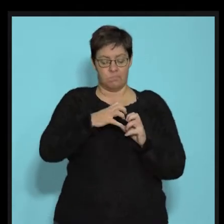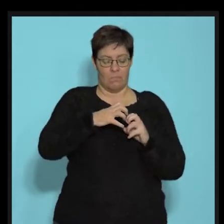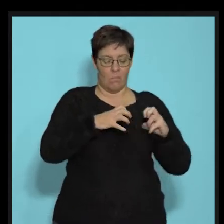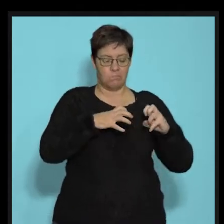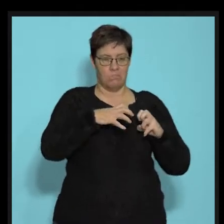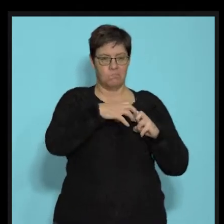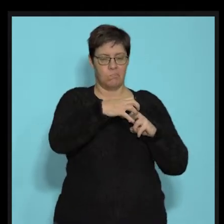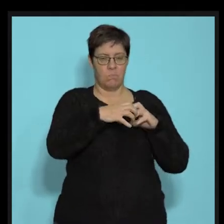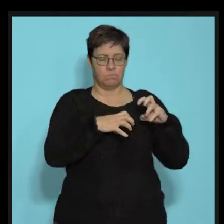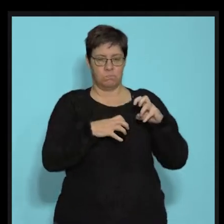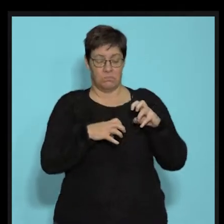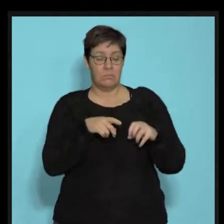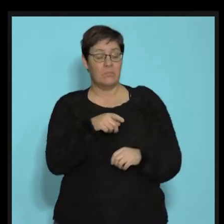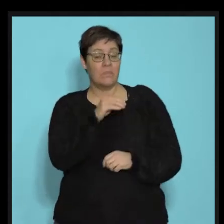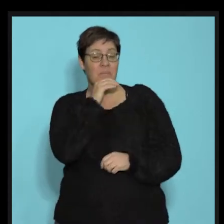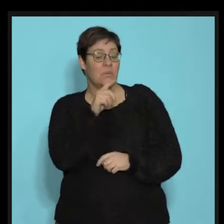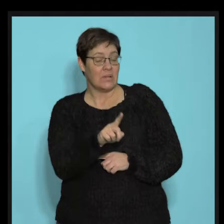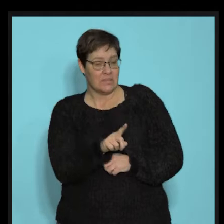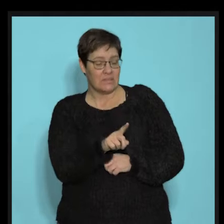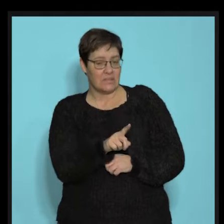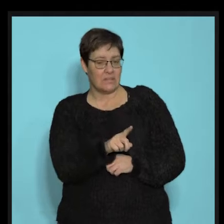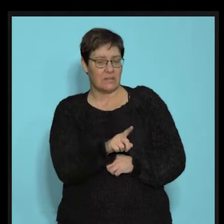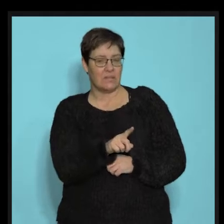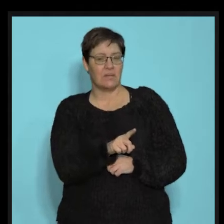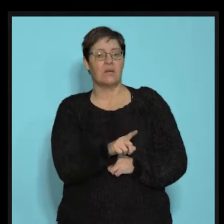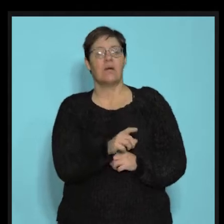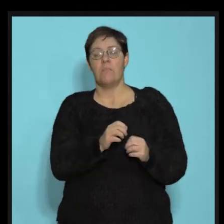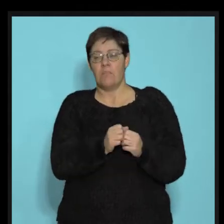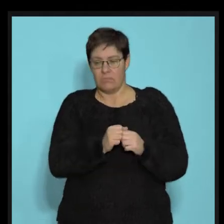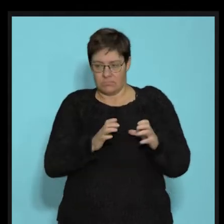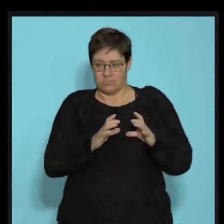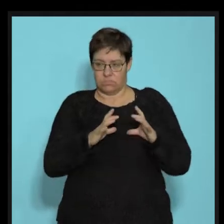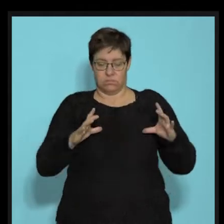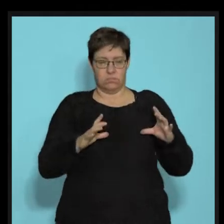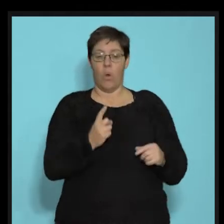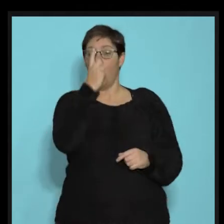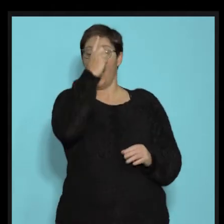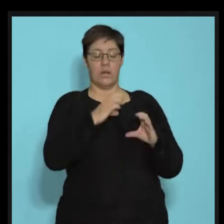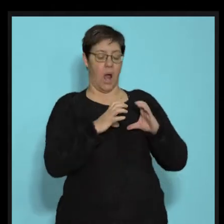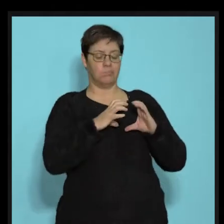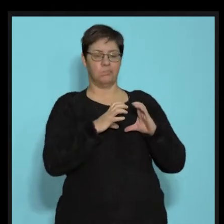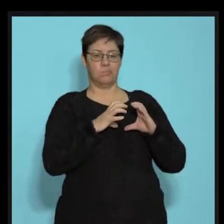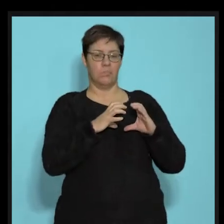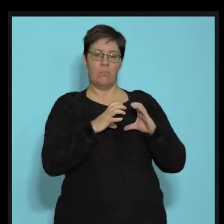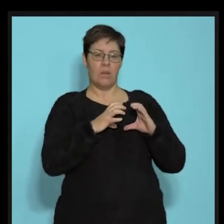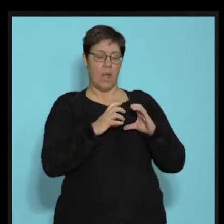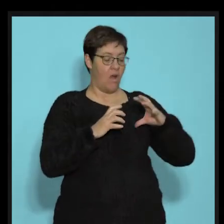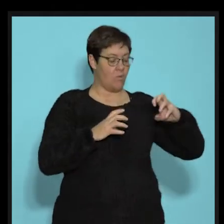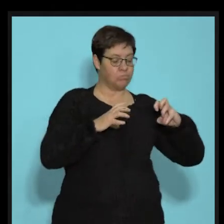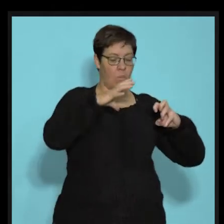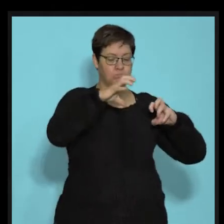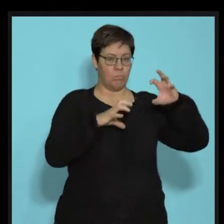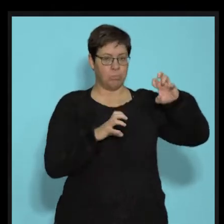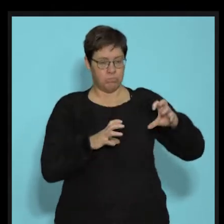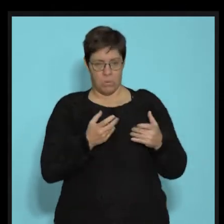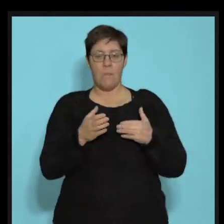bubbles means that there is more of a surface area than one single bubble. Now, when